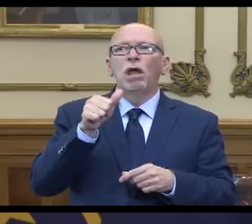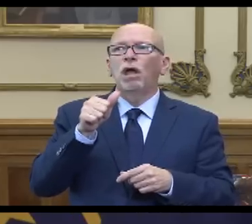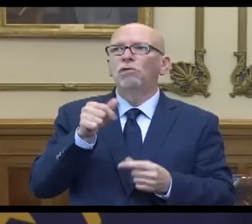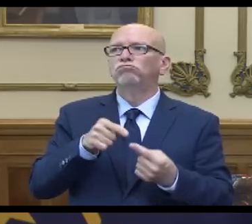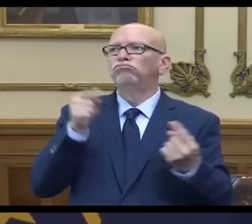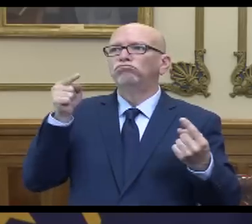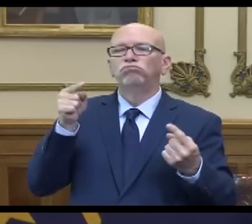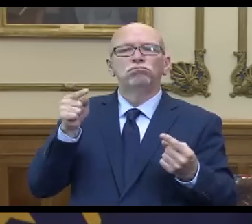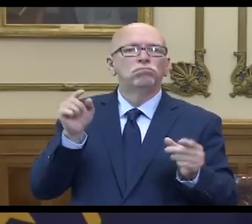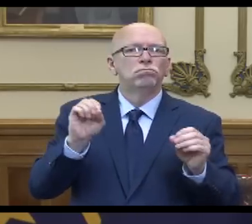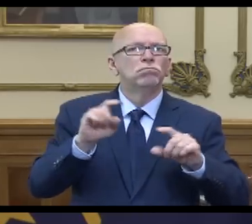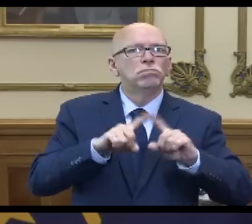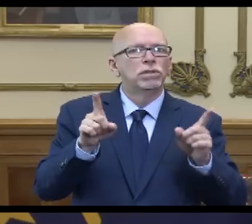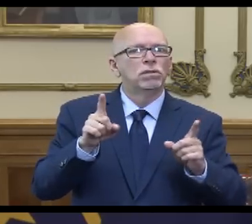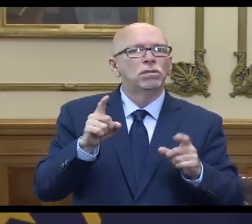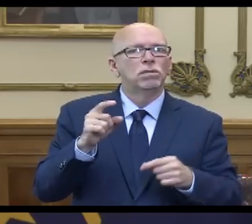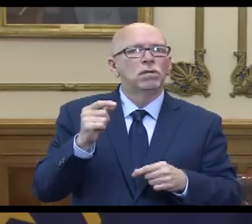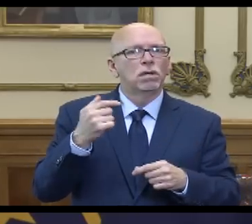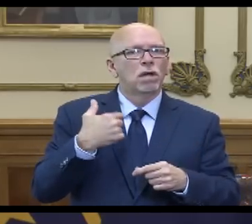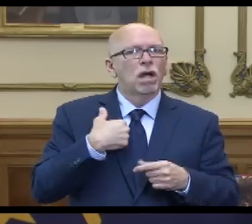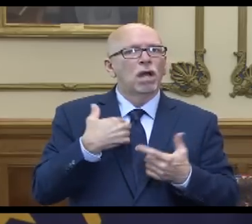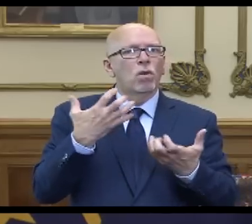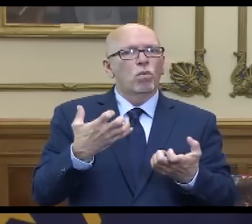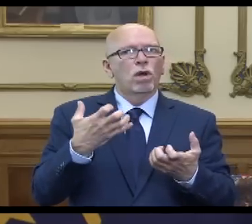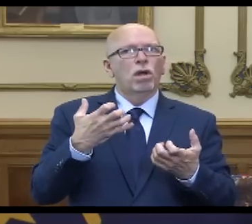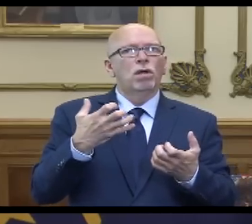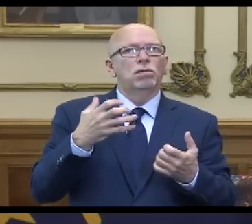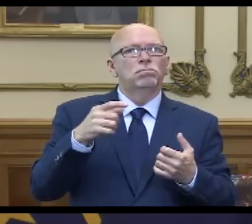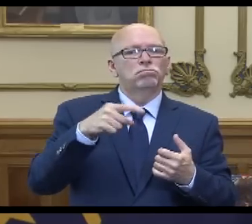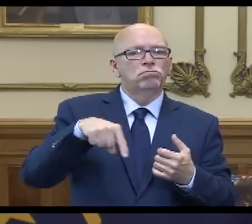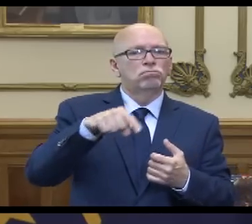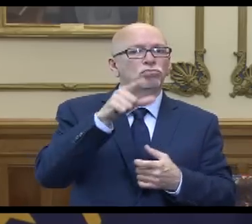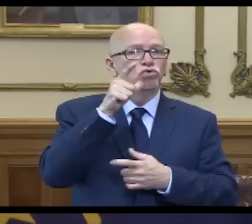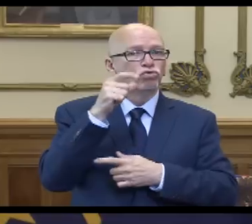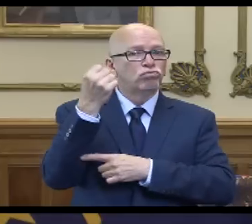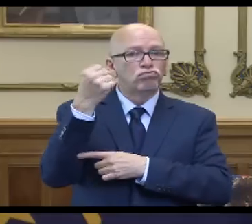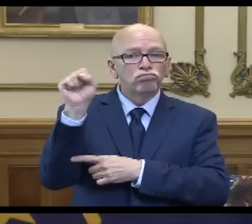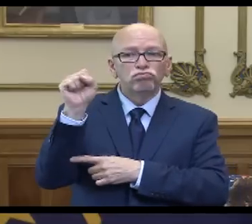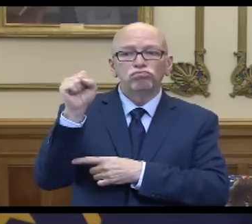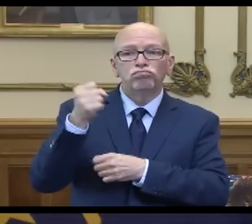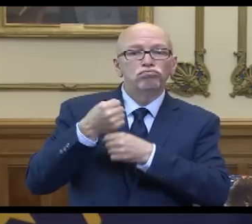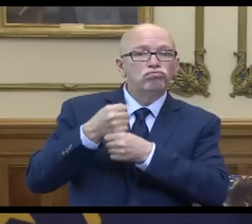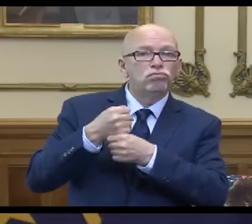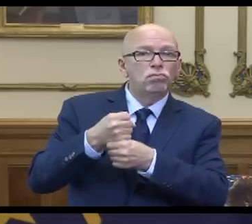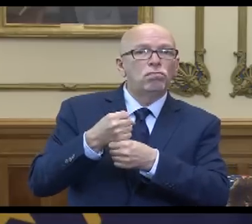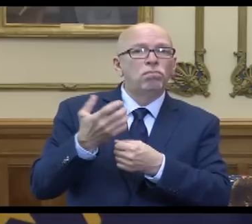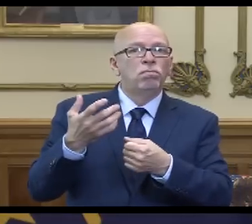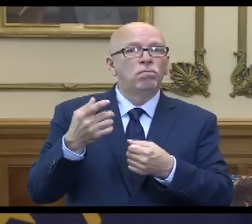counterproductive. I want the folks who are demonstrating and protesting